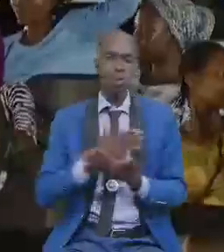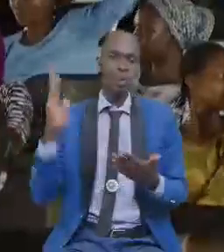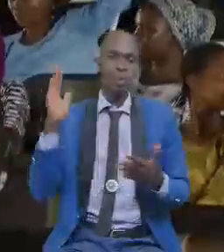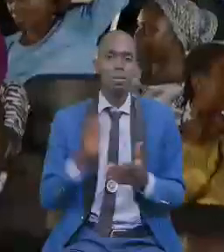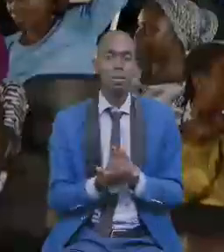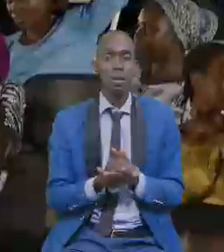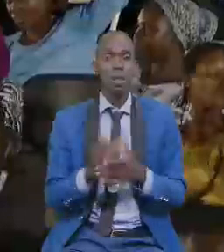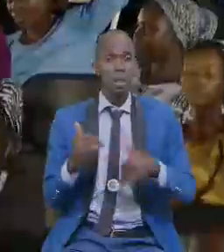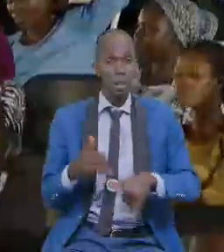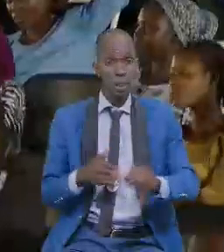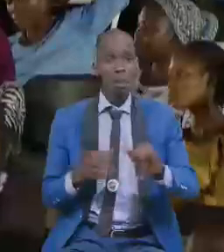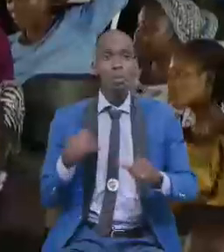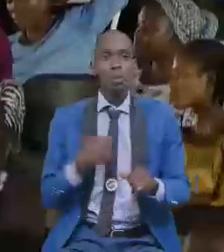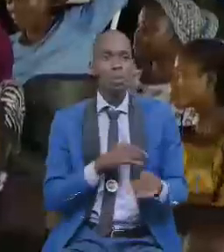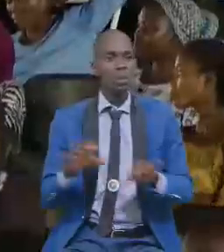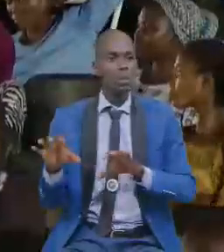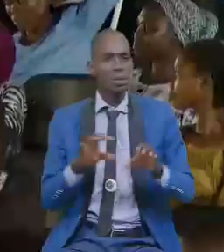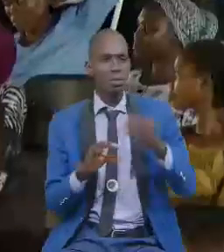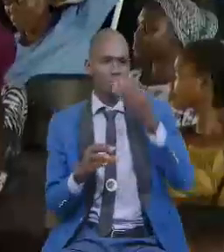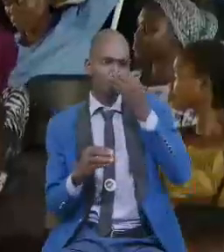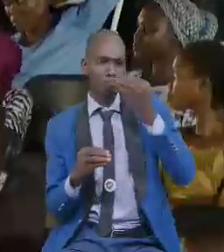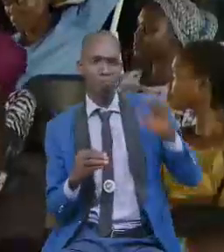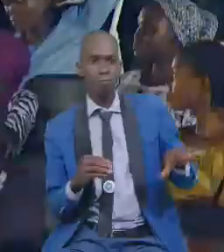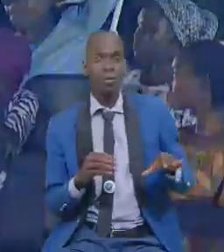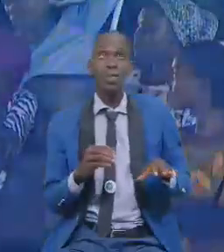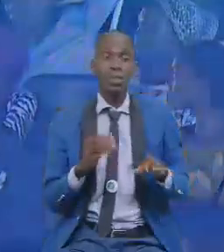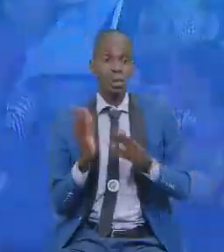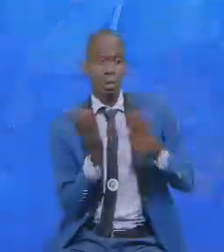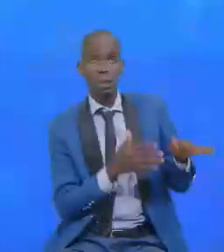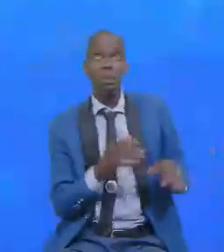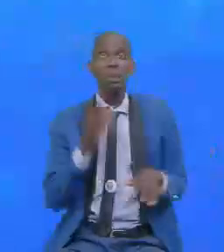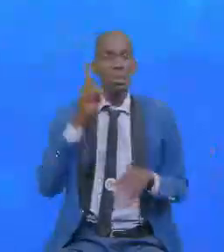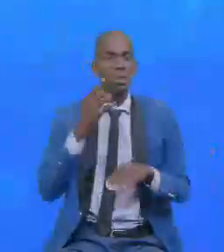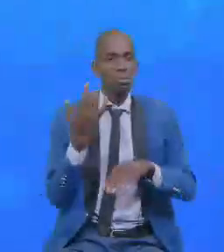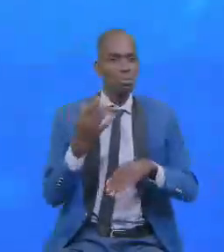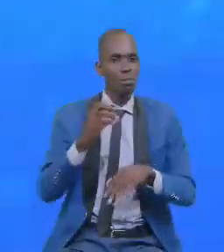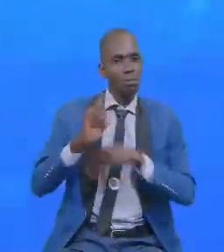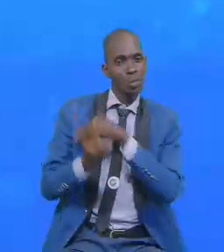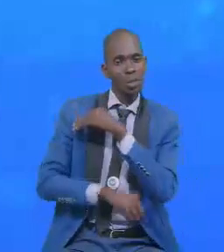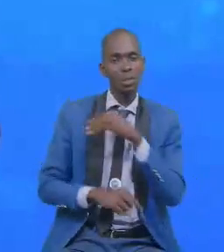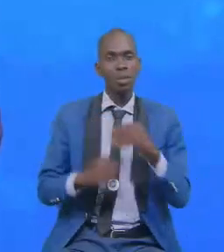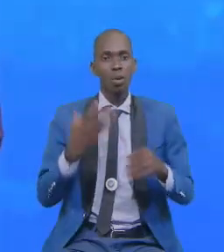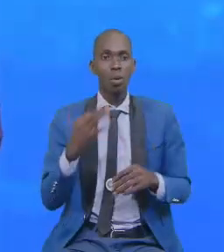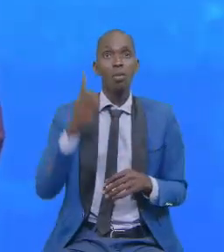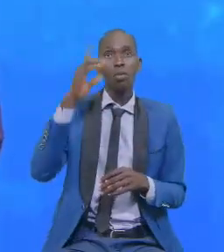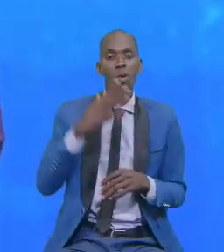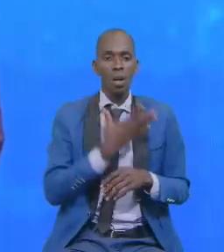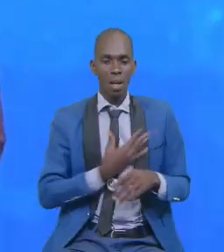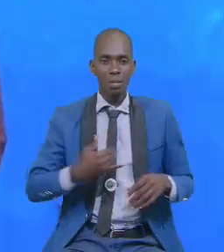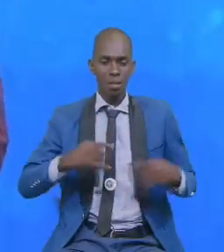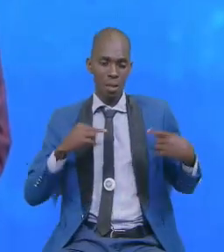Yet we did esteem him stricken and smitten of God and afflicted.